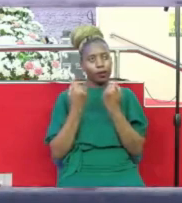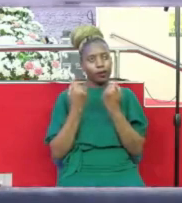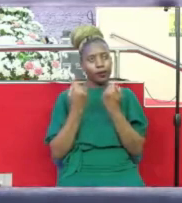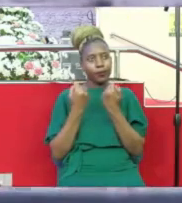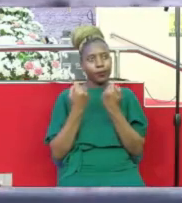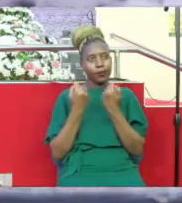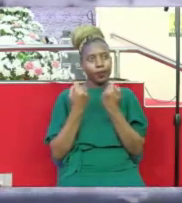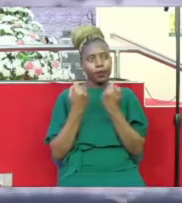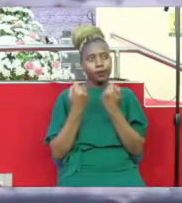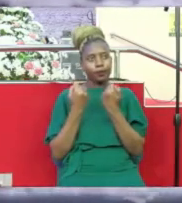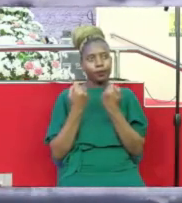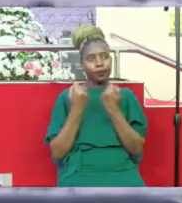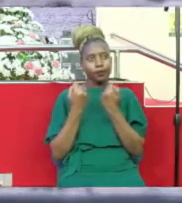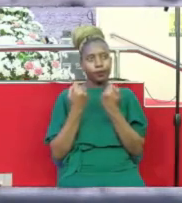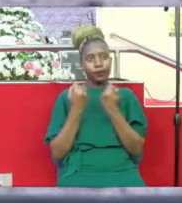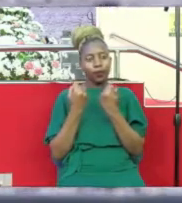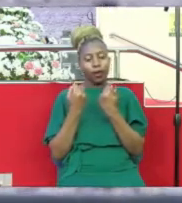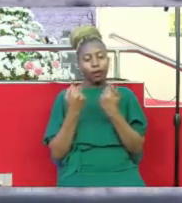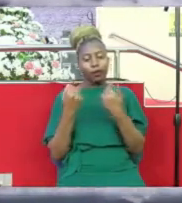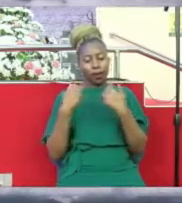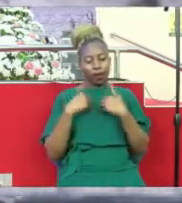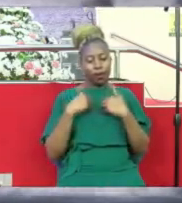there had to be a miracle.